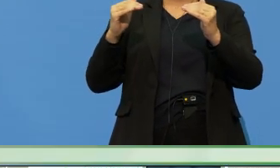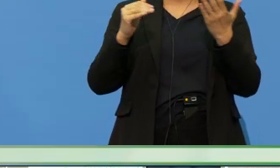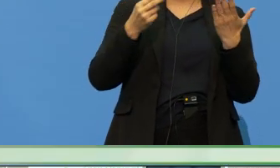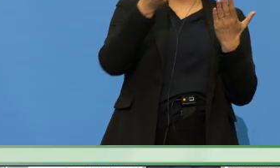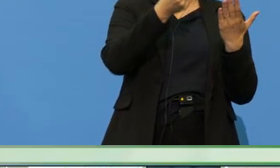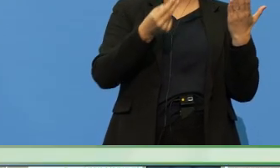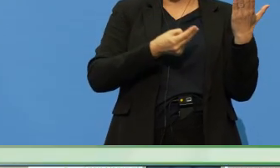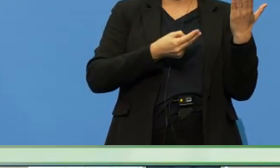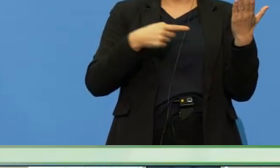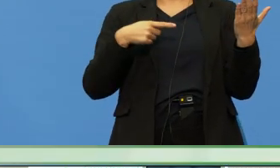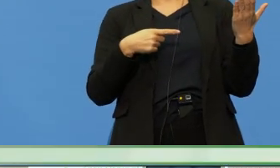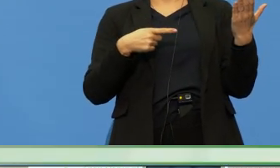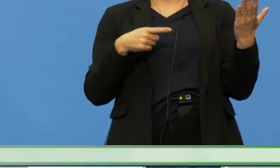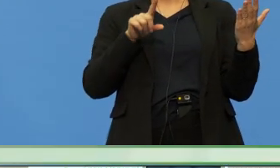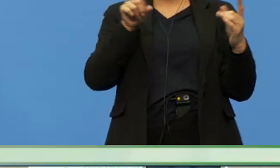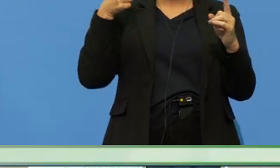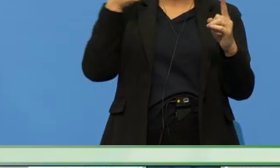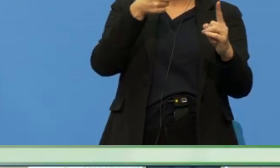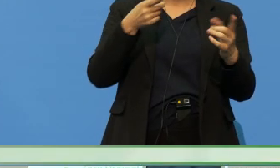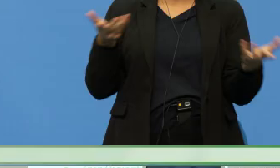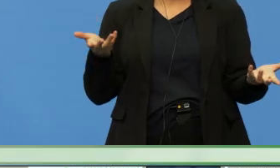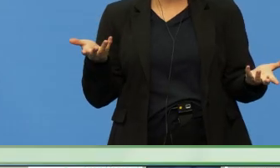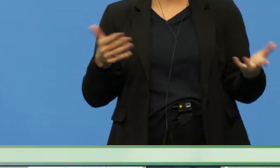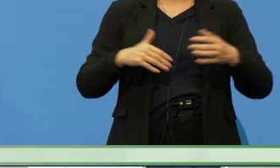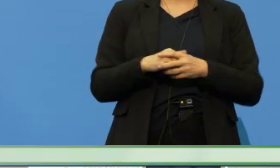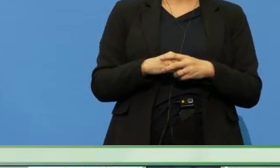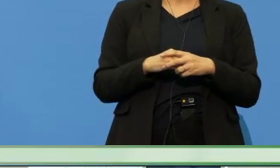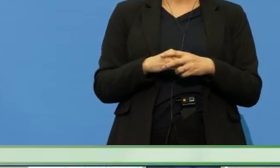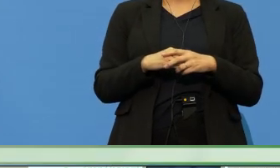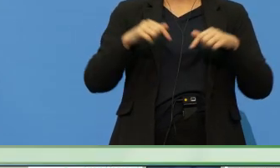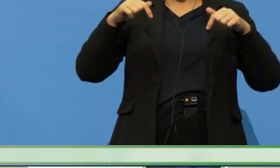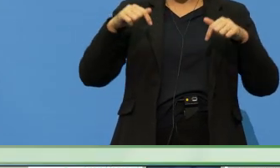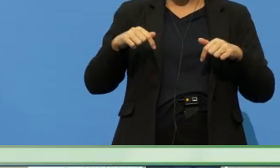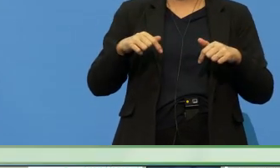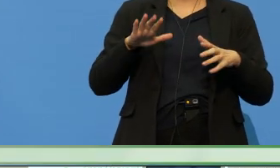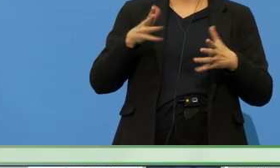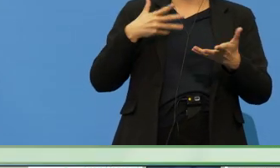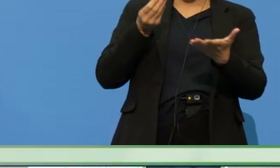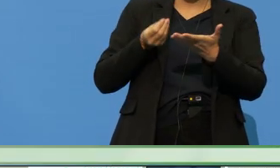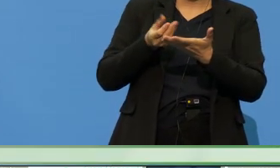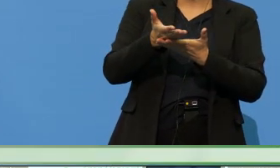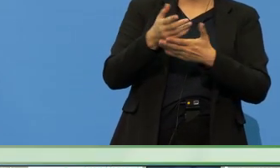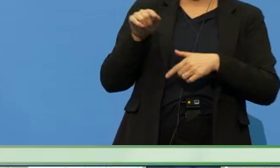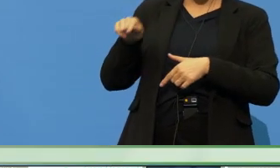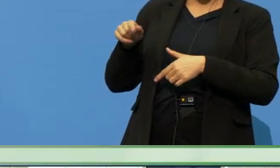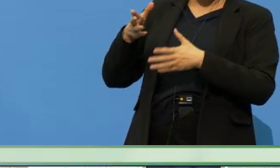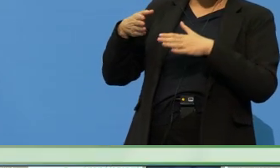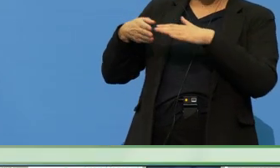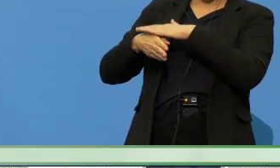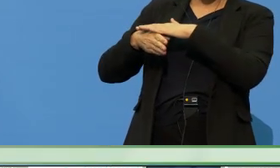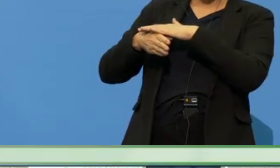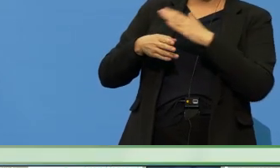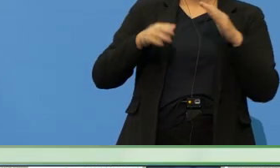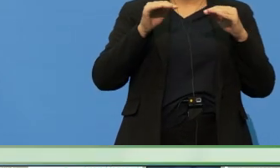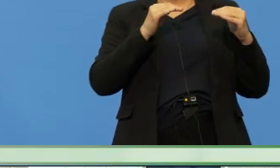its intentions and offset, and also in the relationship to the concept of accessibility.